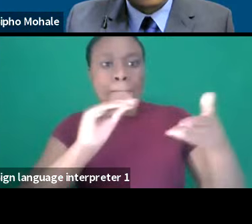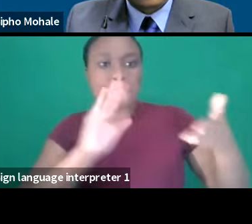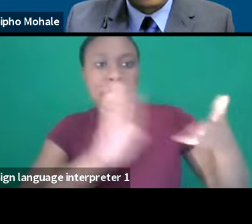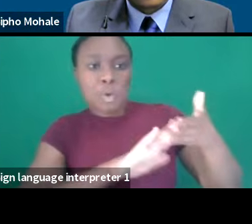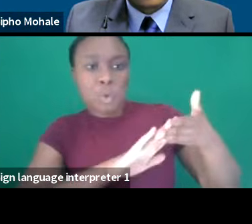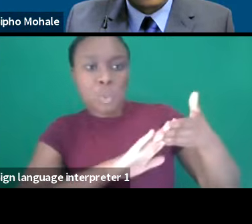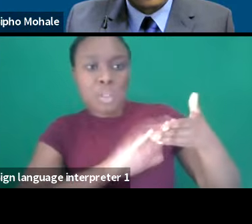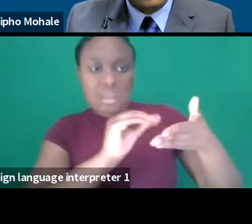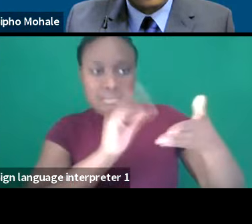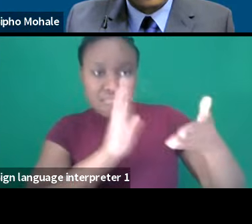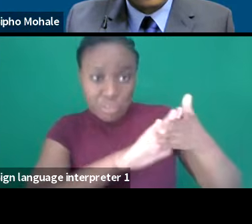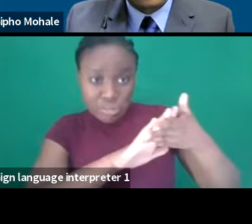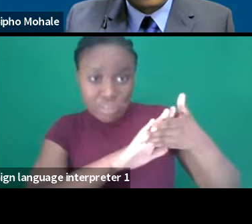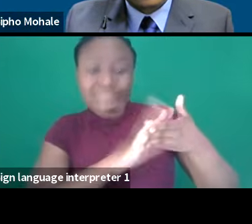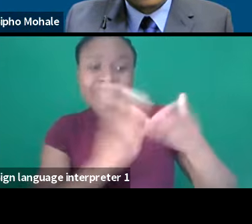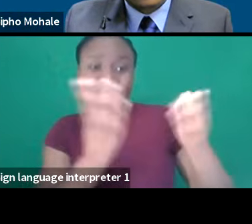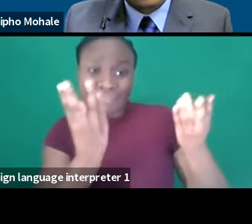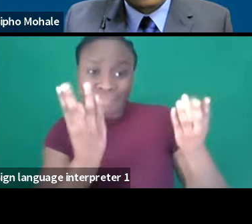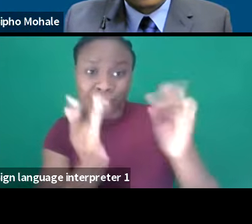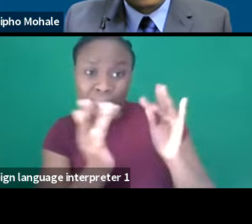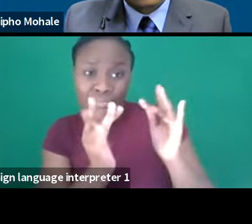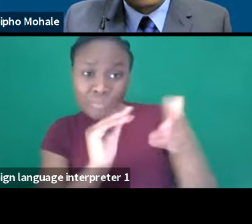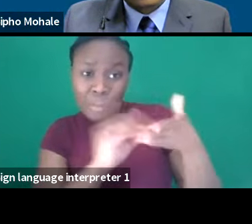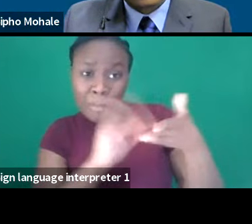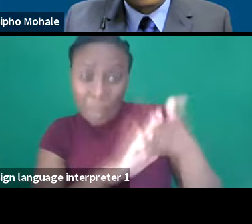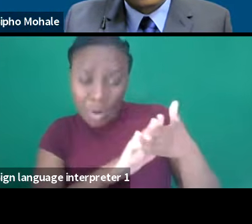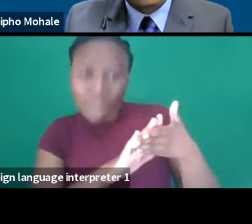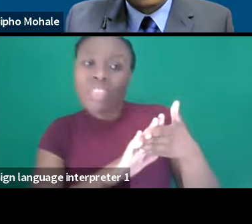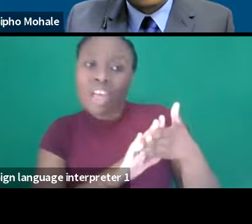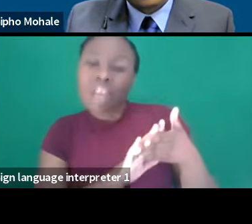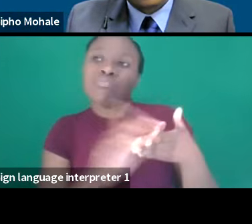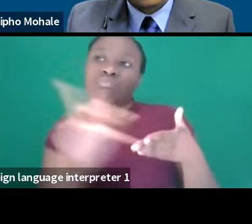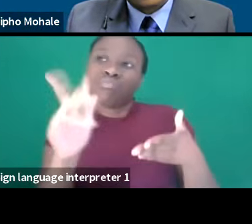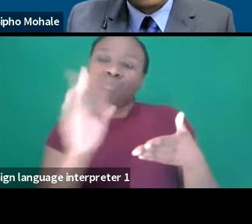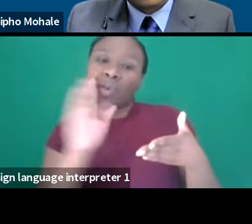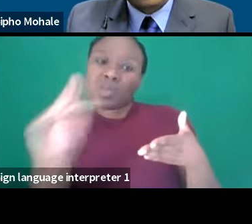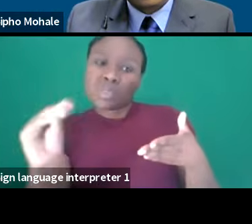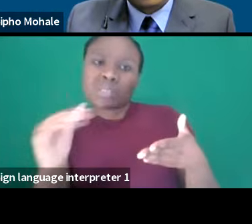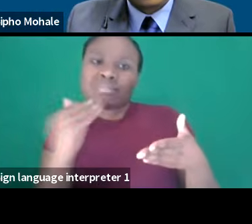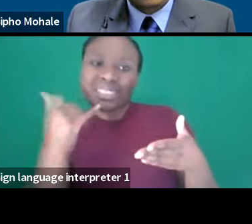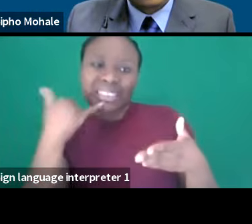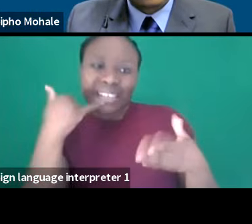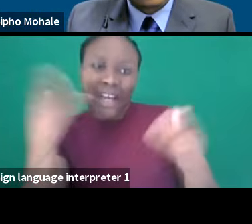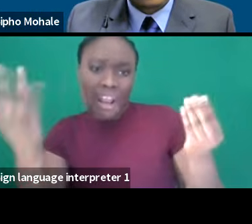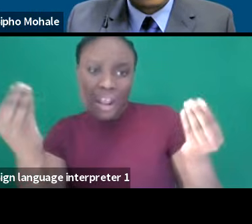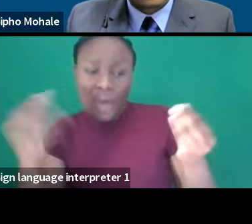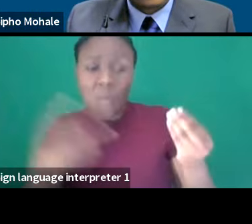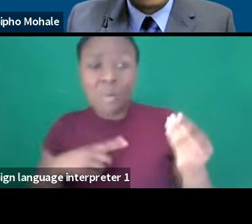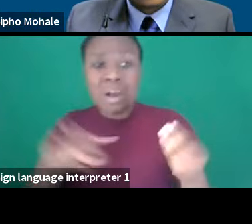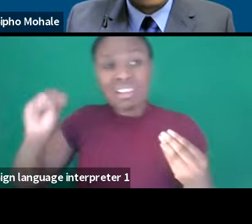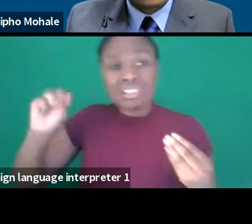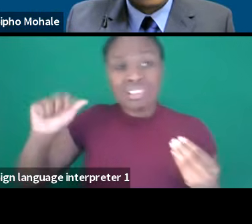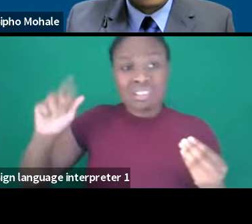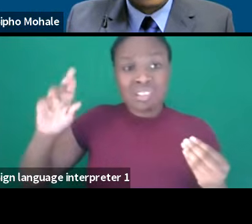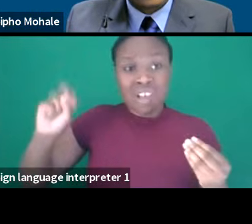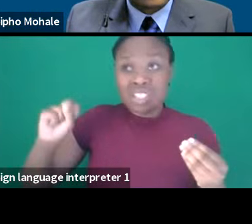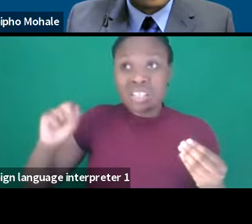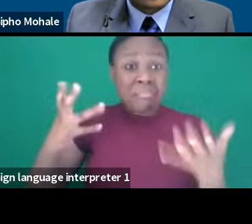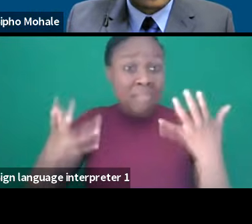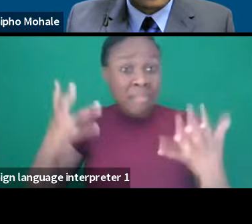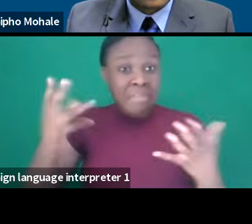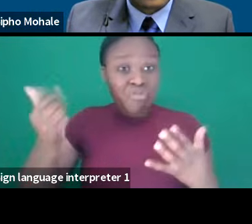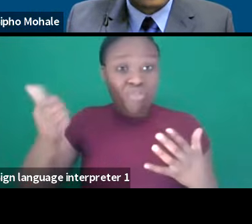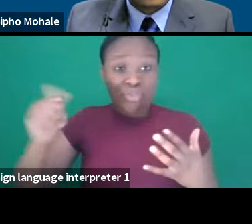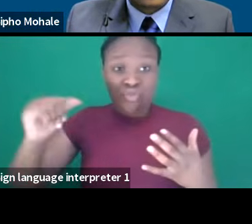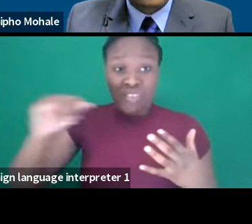and then request for the contact details to be updated. Because currently SARS is, if you have a refund,